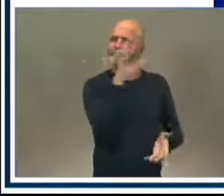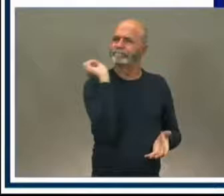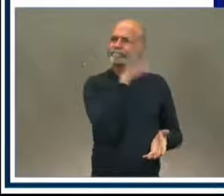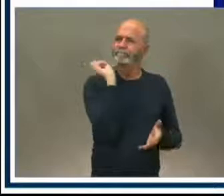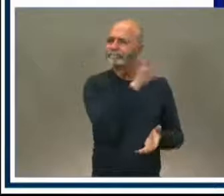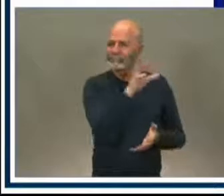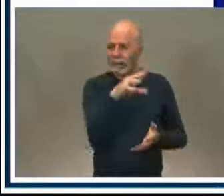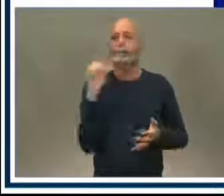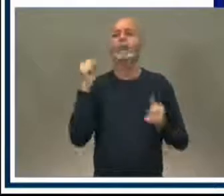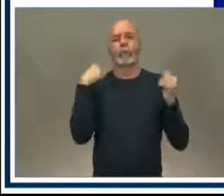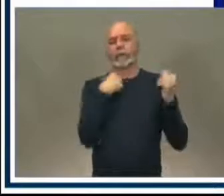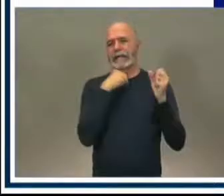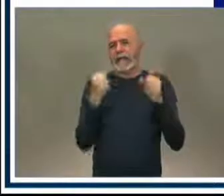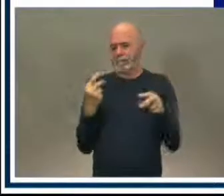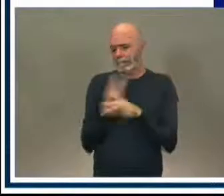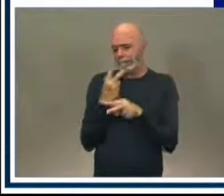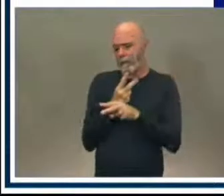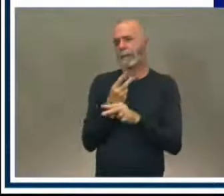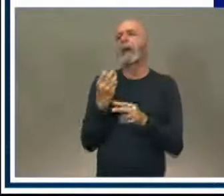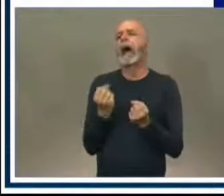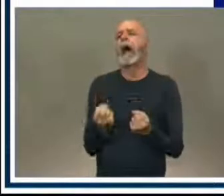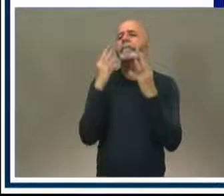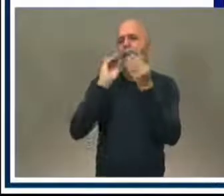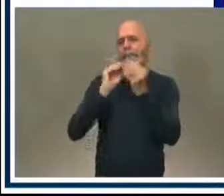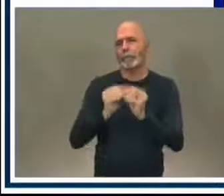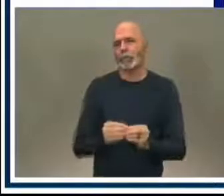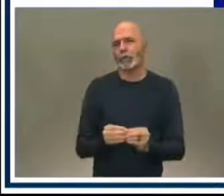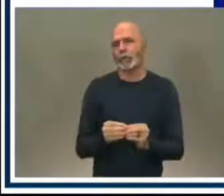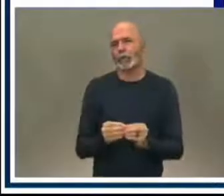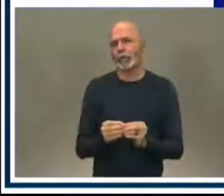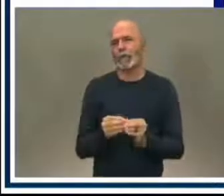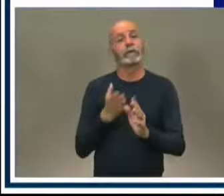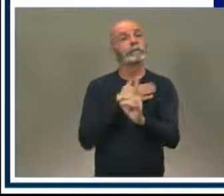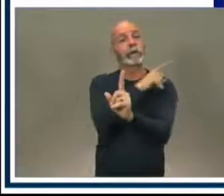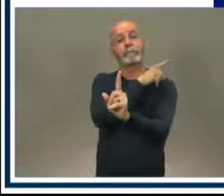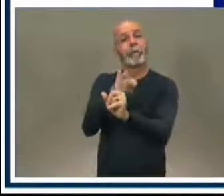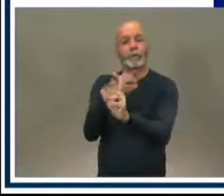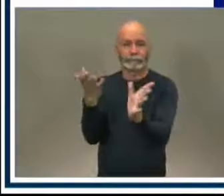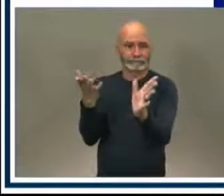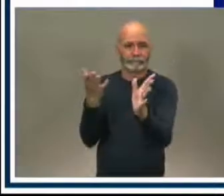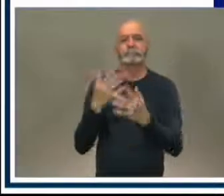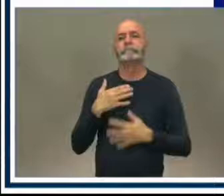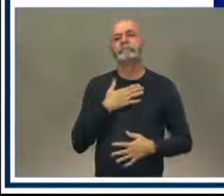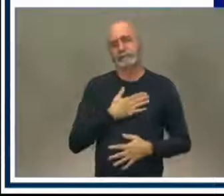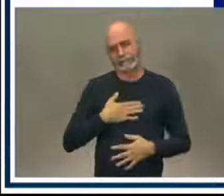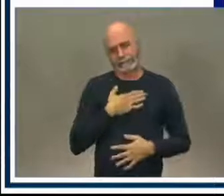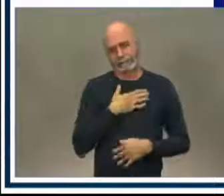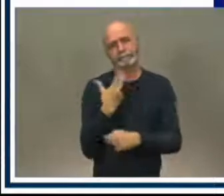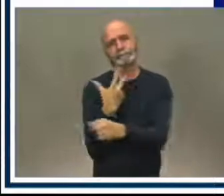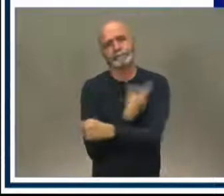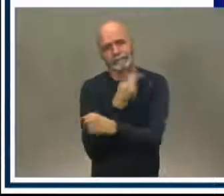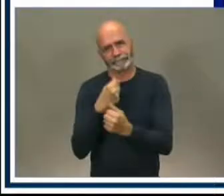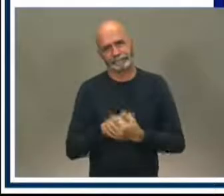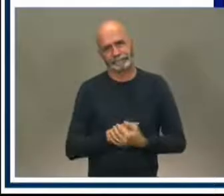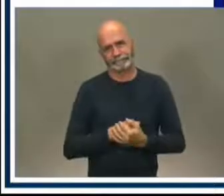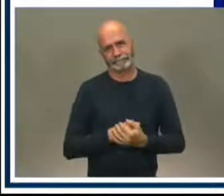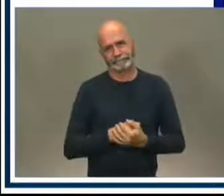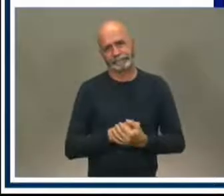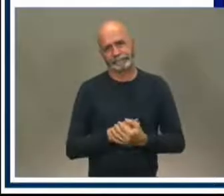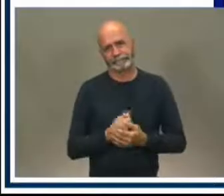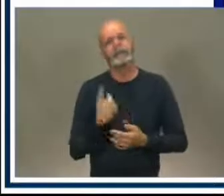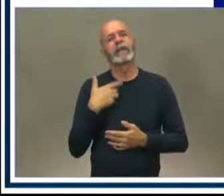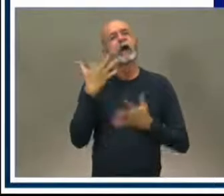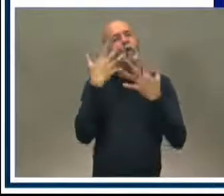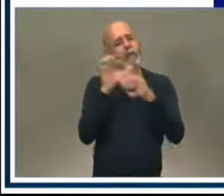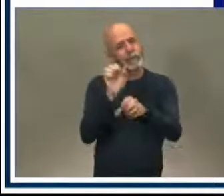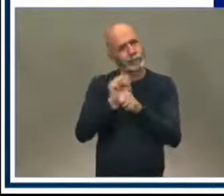send it through. But the message remains the same. Please get vaccinated, and we want to work with you one-on-one